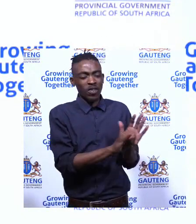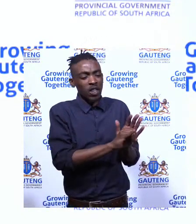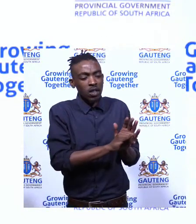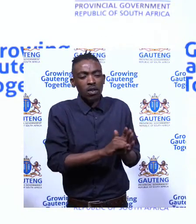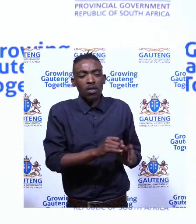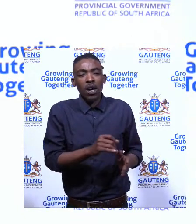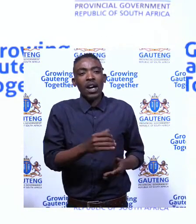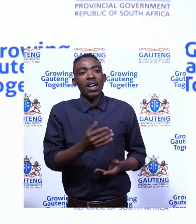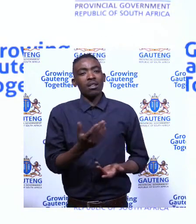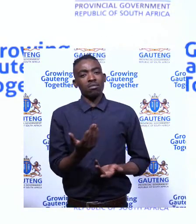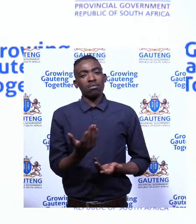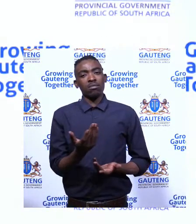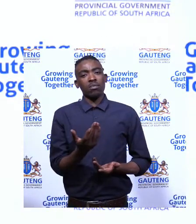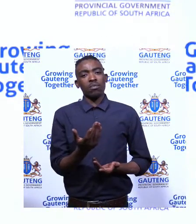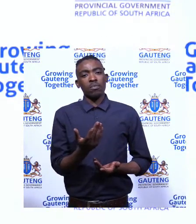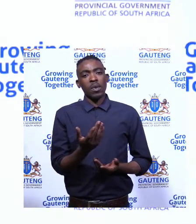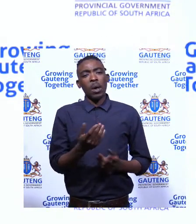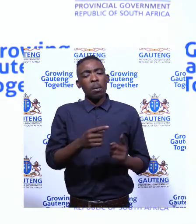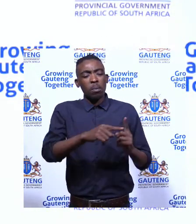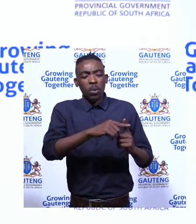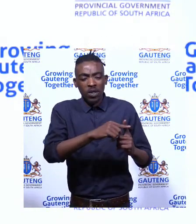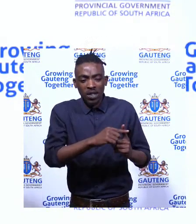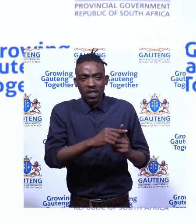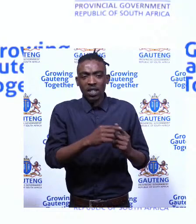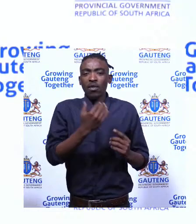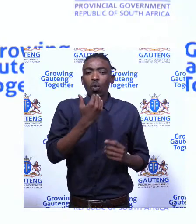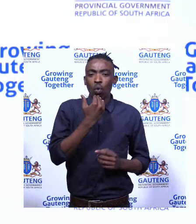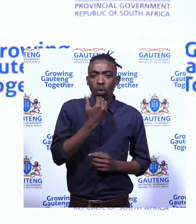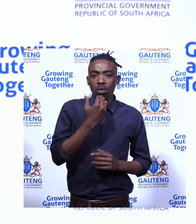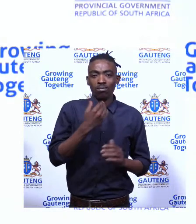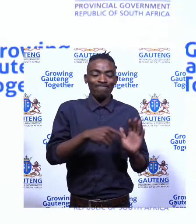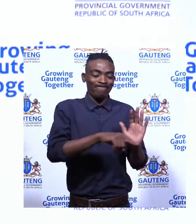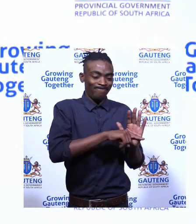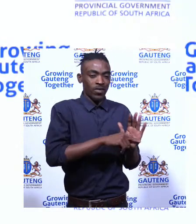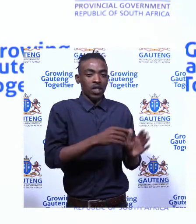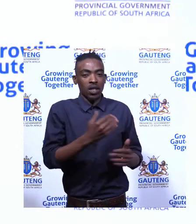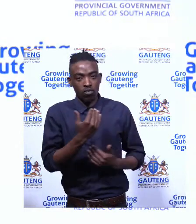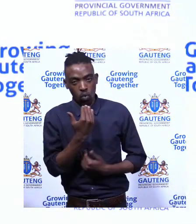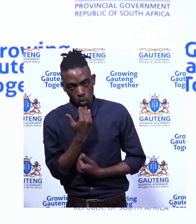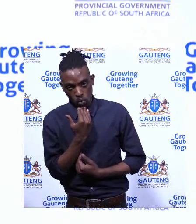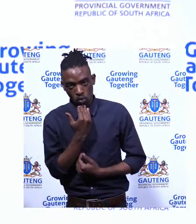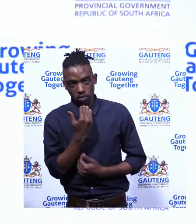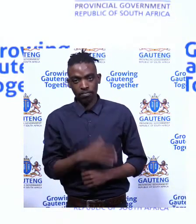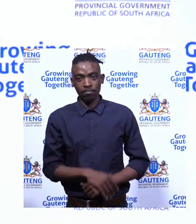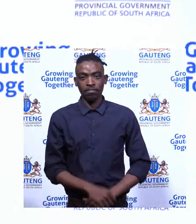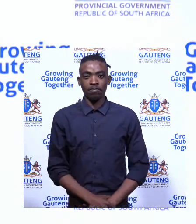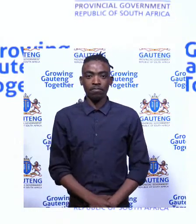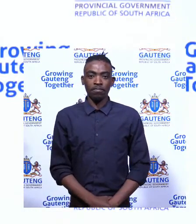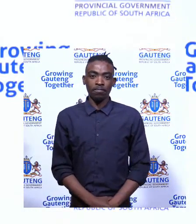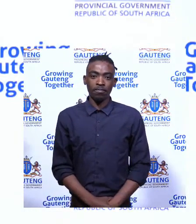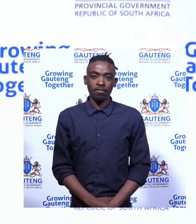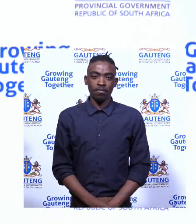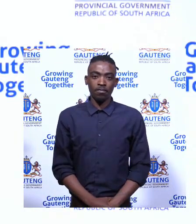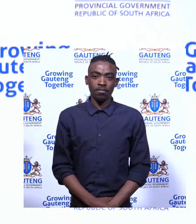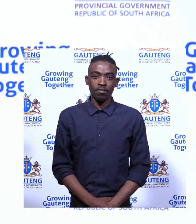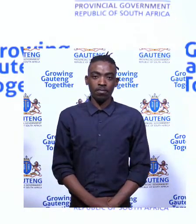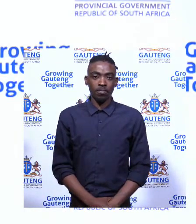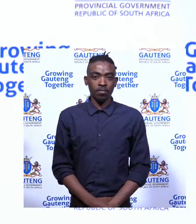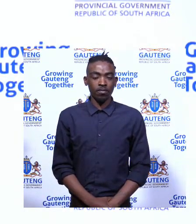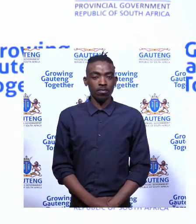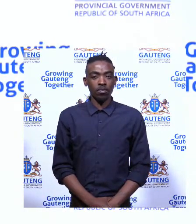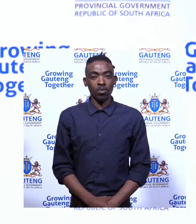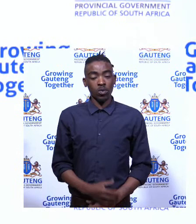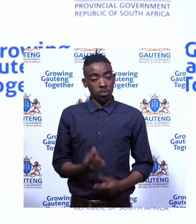cases that become positive, and also those who are in close contact with the patients who are positive. By doing